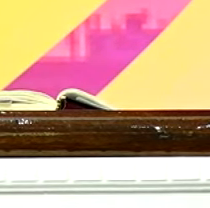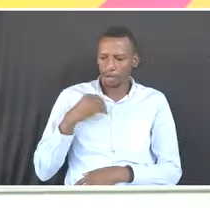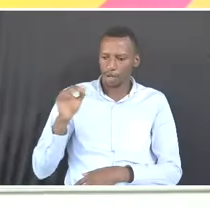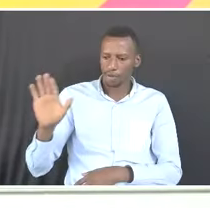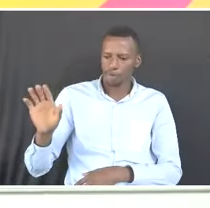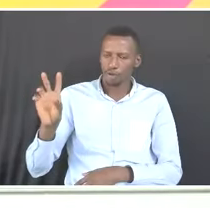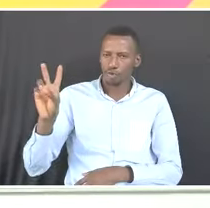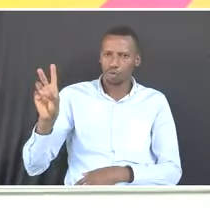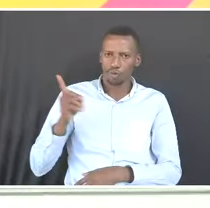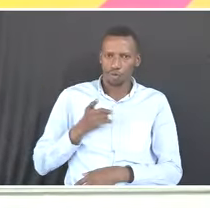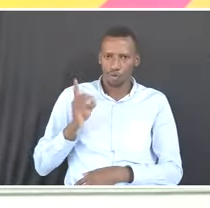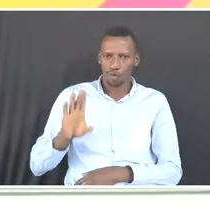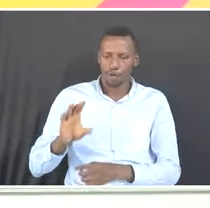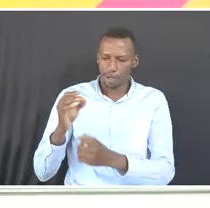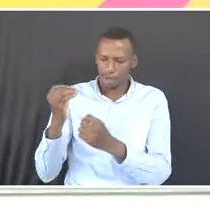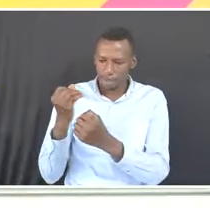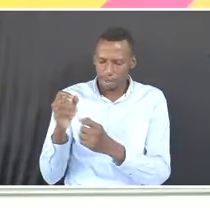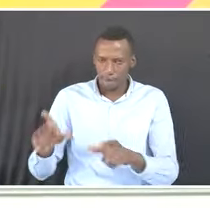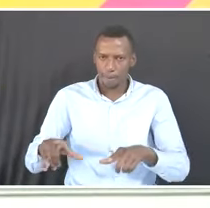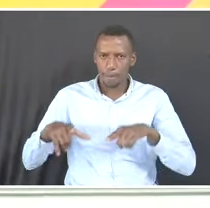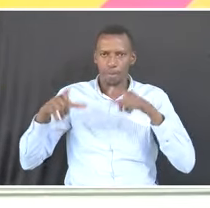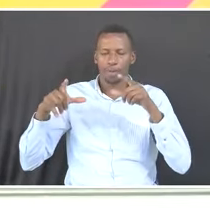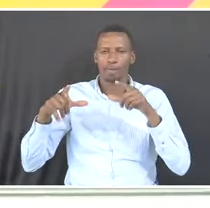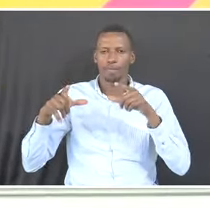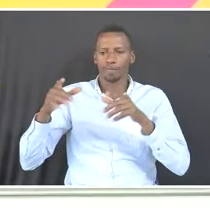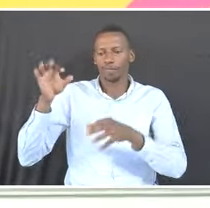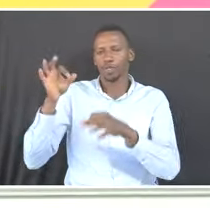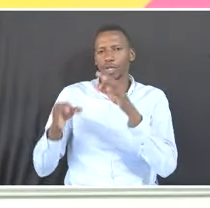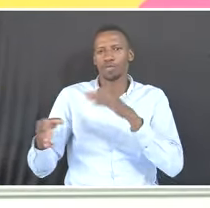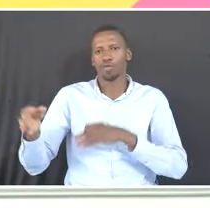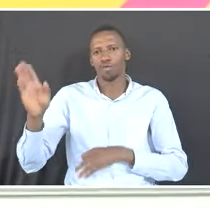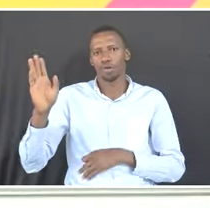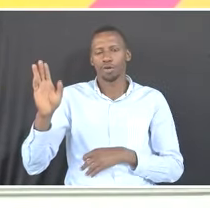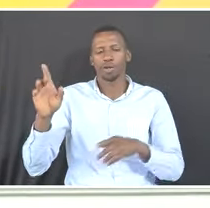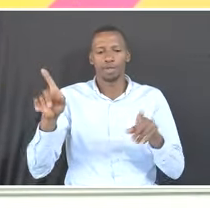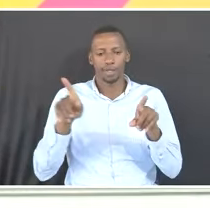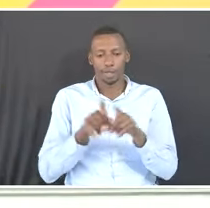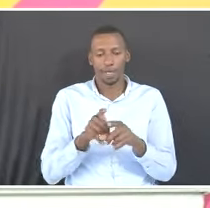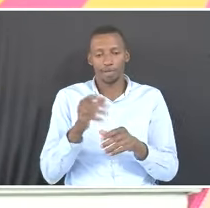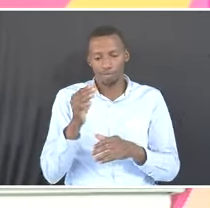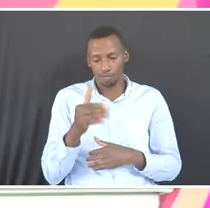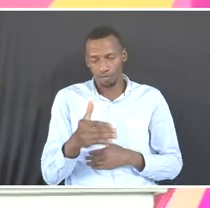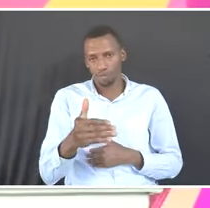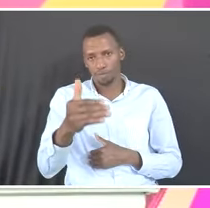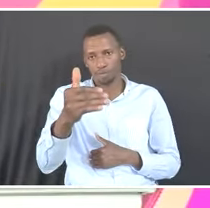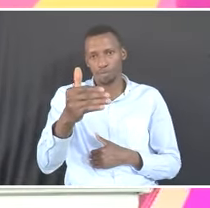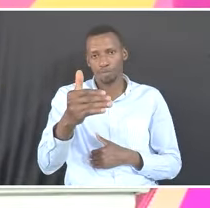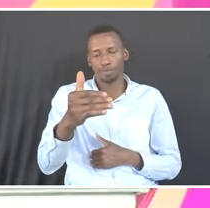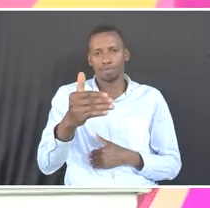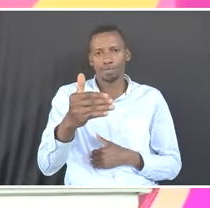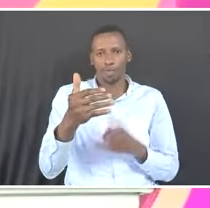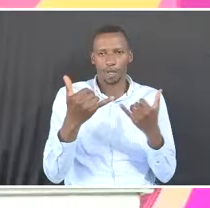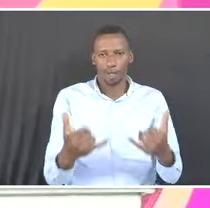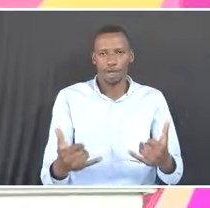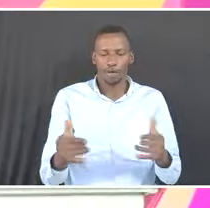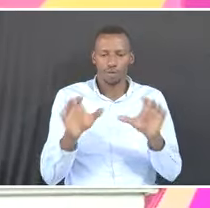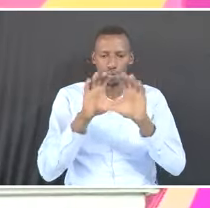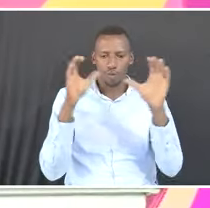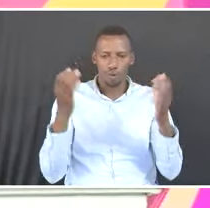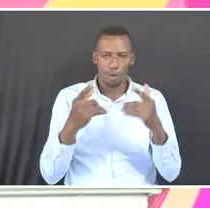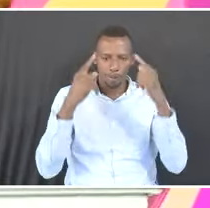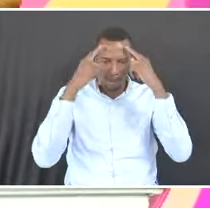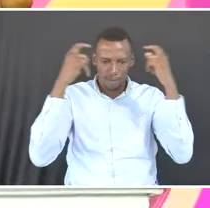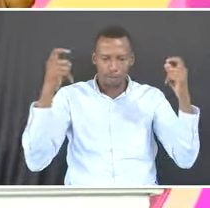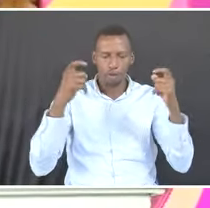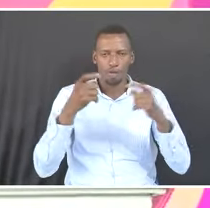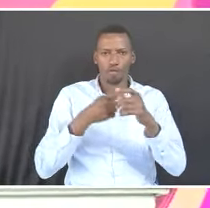the judgment of God in Sodom, people of God. In these last days, the world has rebelled against God and is about to bring it to